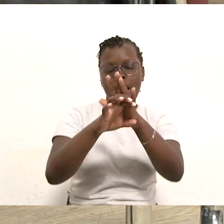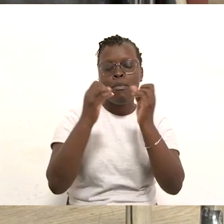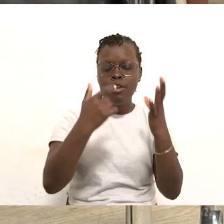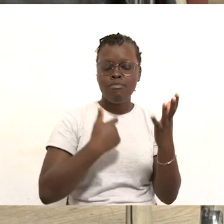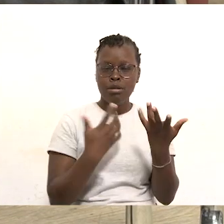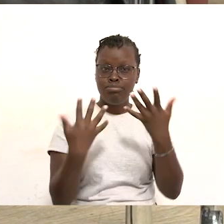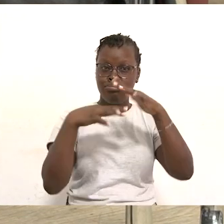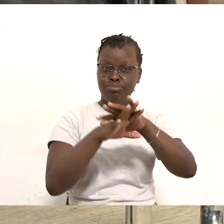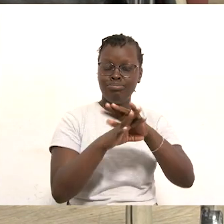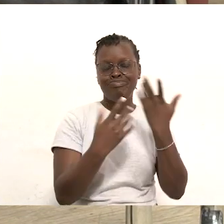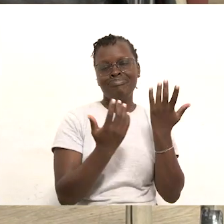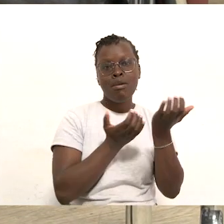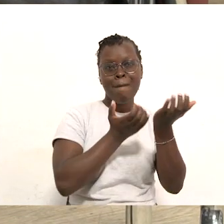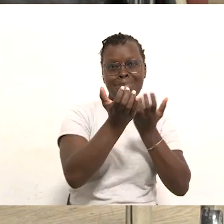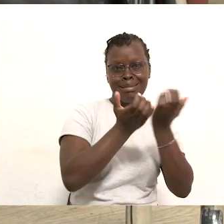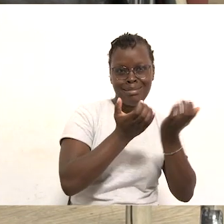devoted in